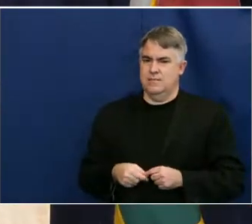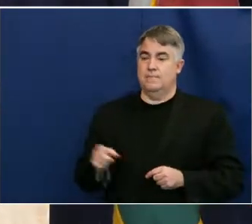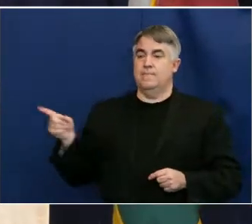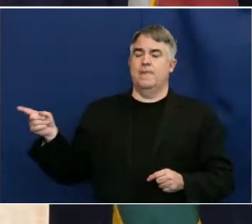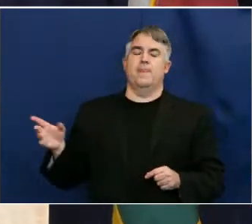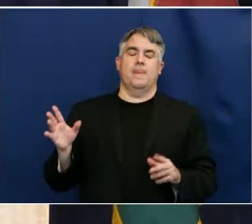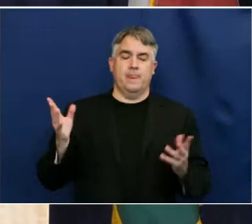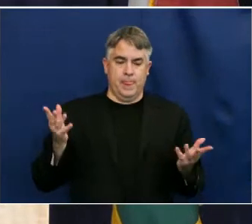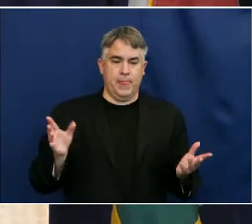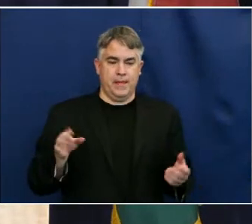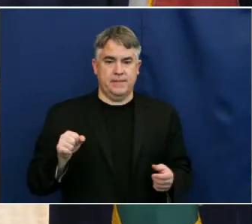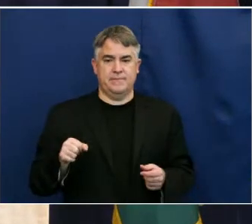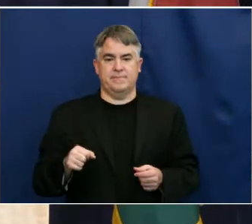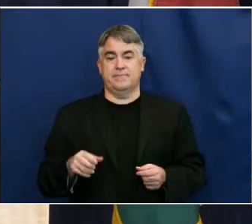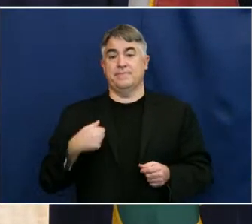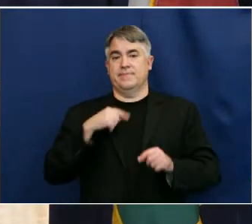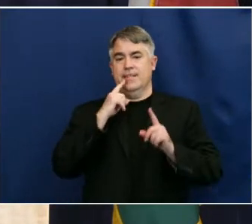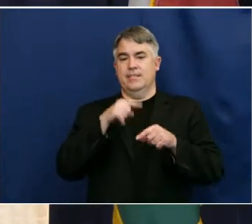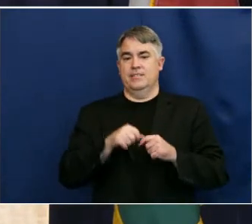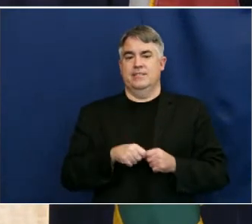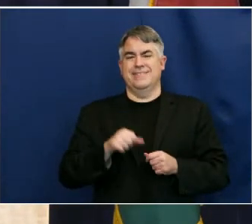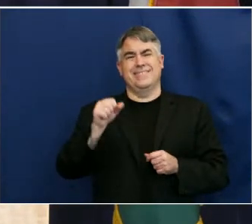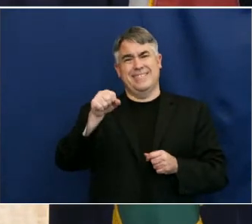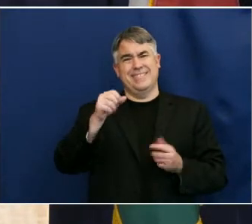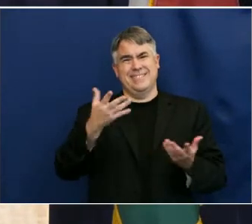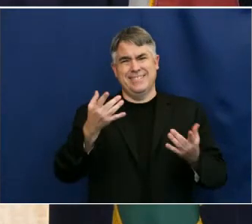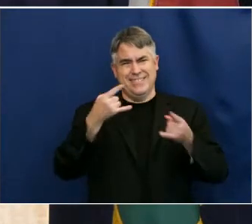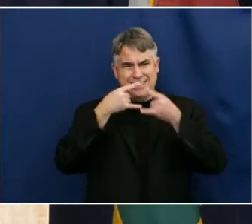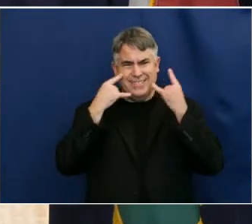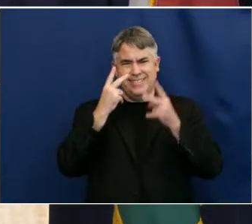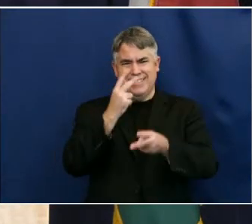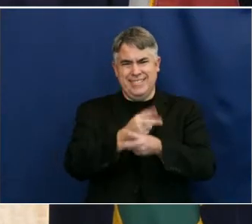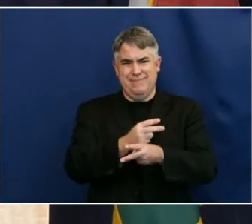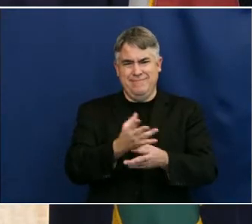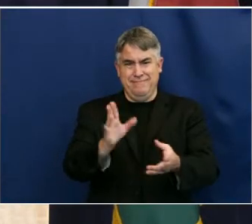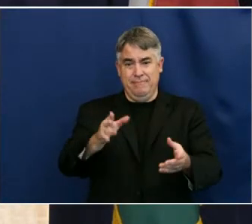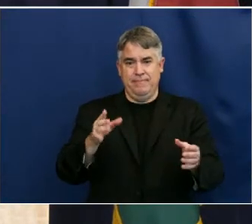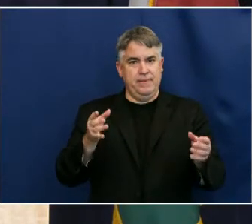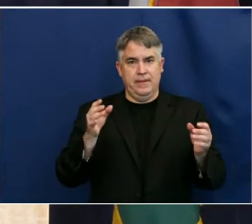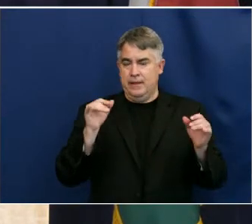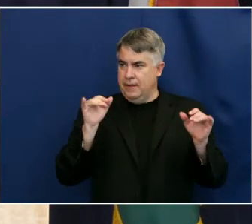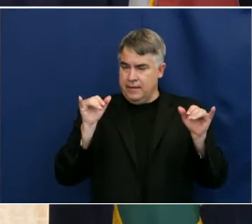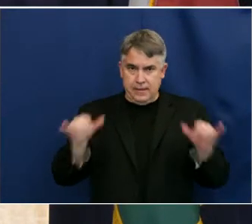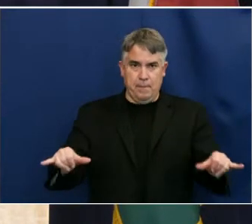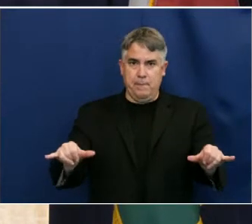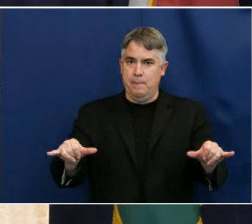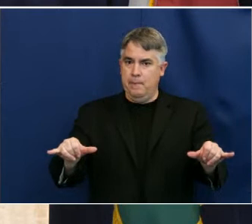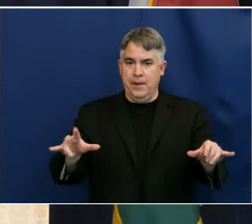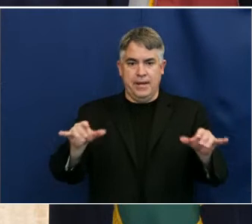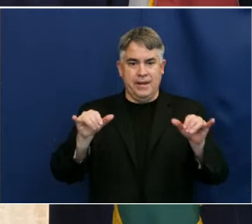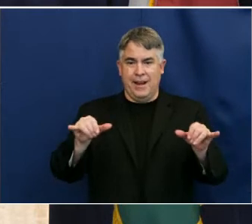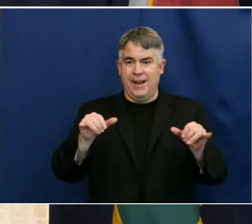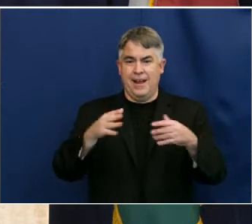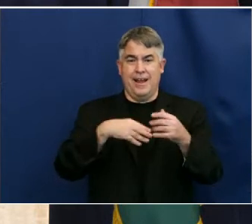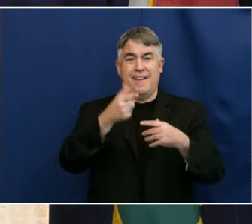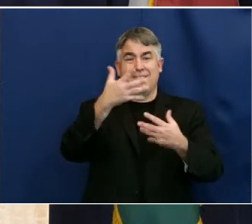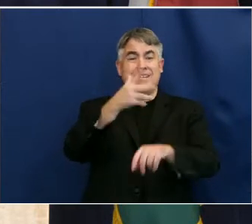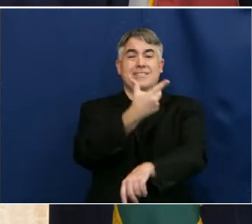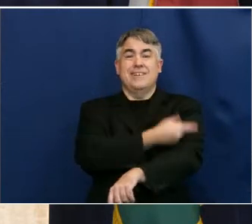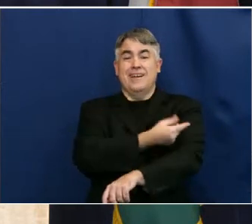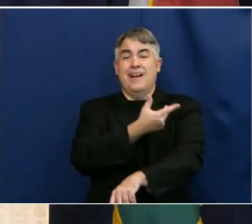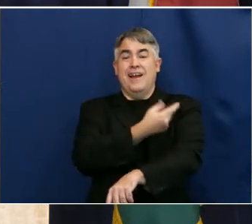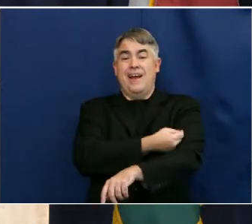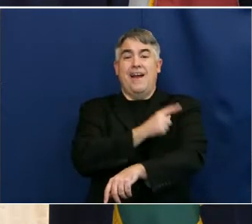The answer to that question is yes, and absolutely. Even if people have been vaccinated, first or second